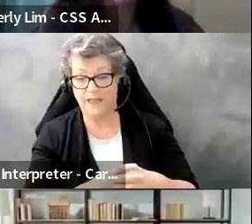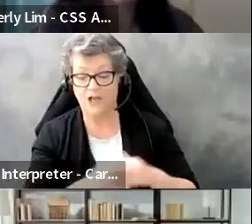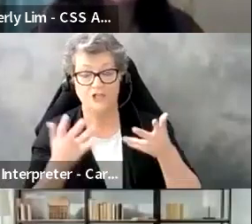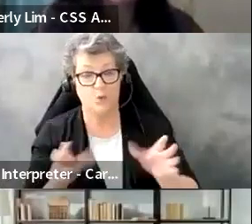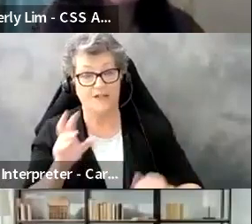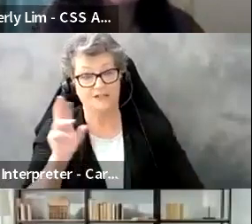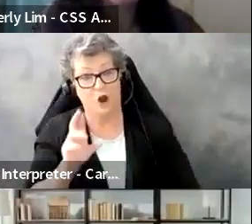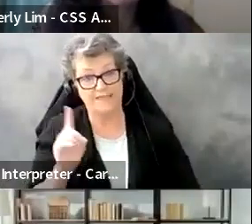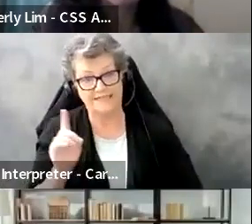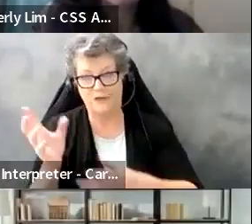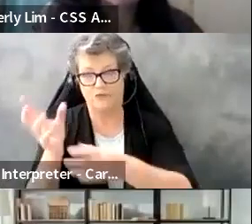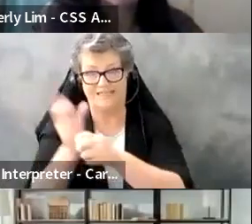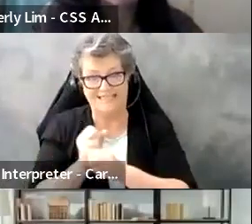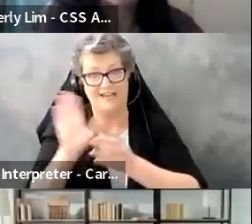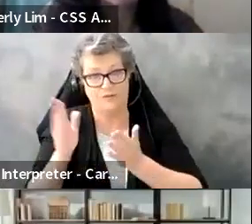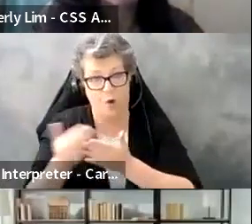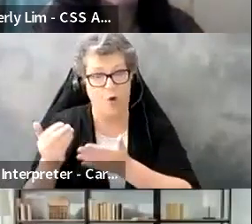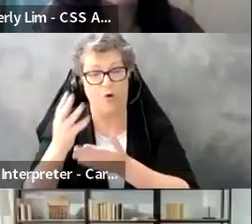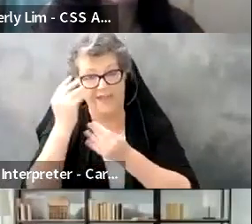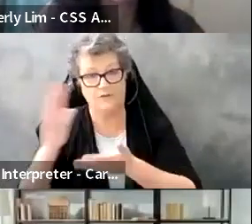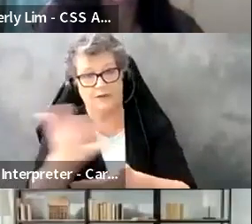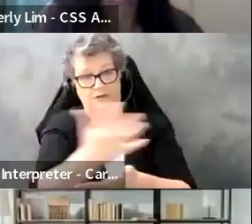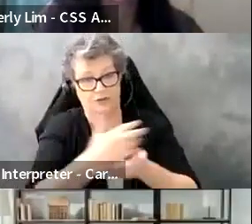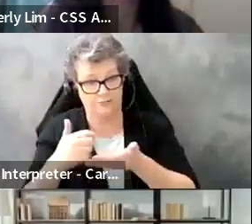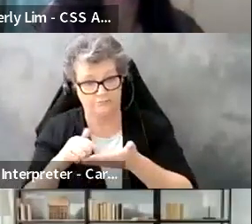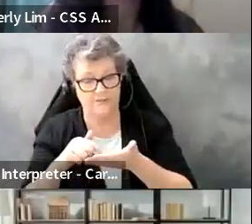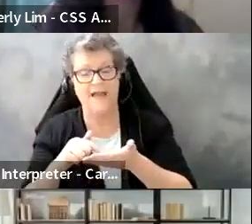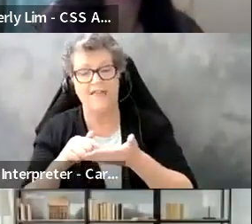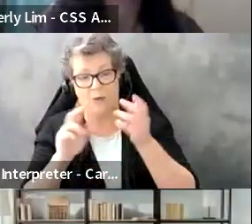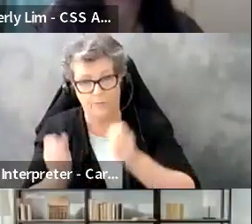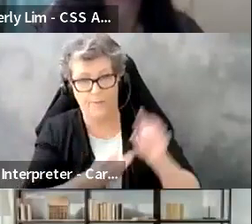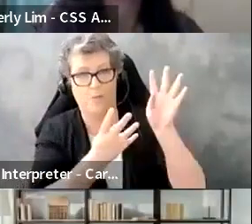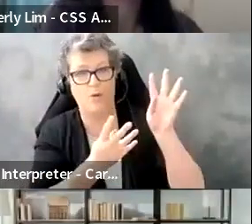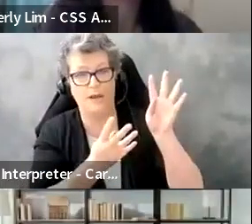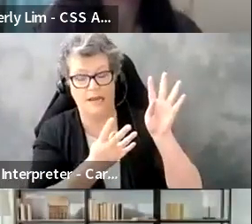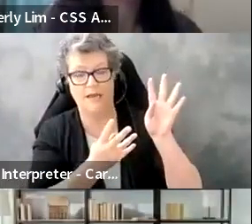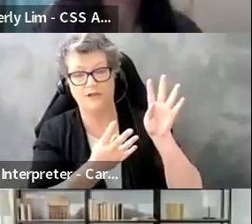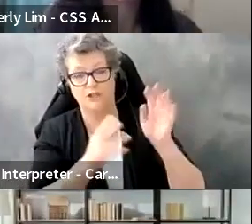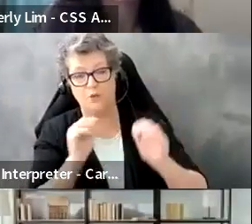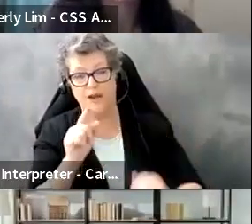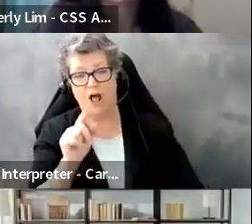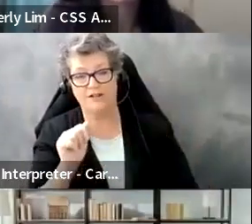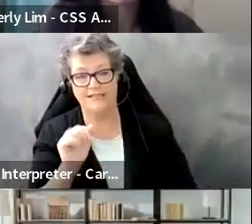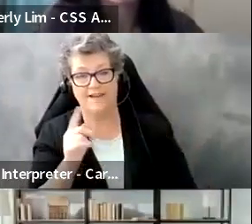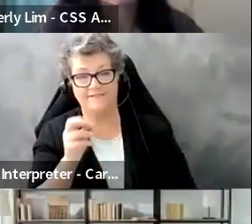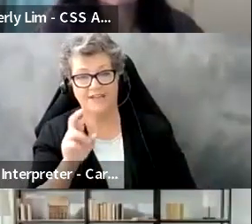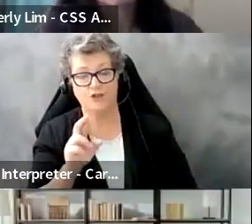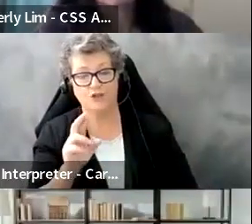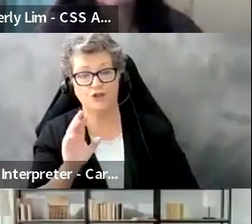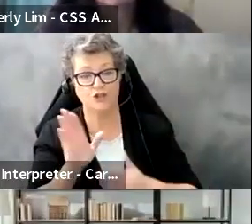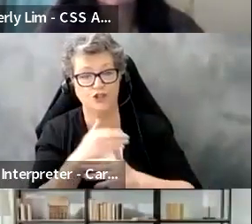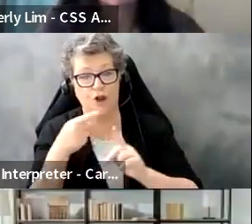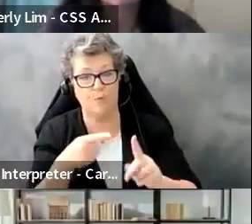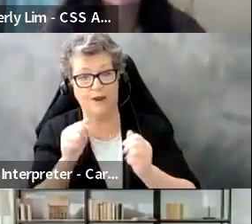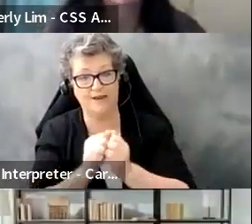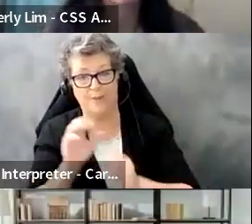R&D receives all of that information, they will be uploading it to an Alta vendor SharePoint through